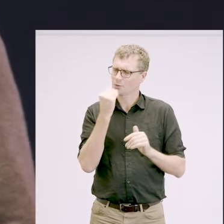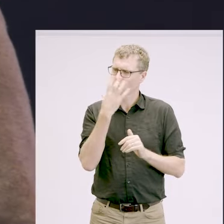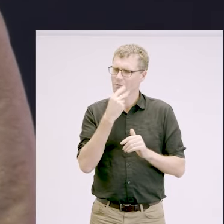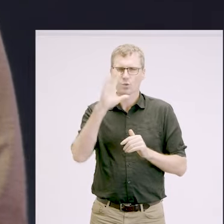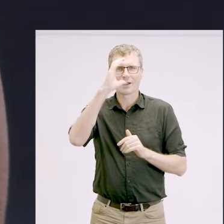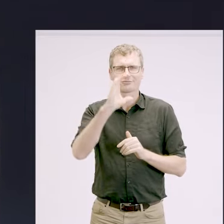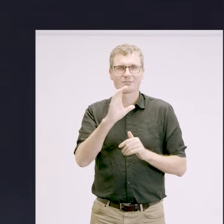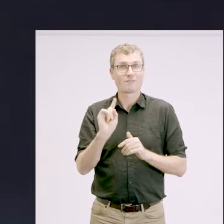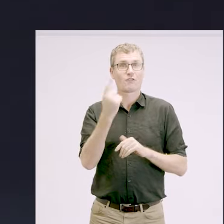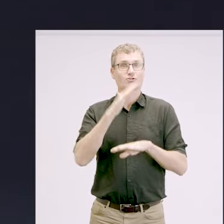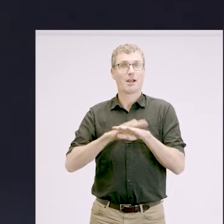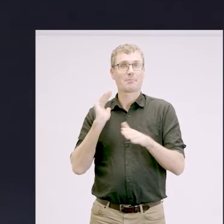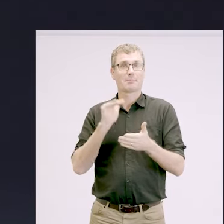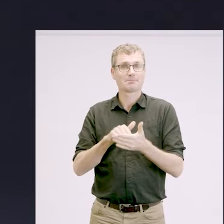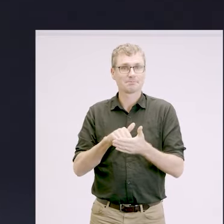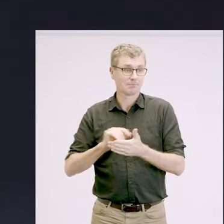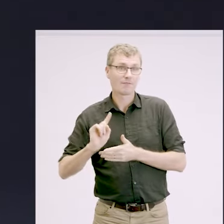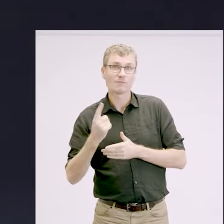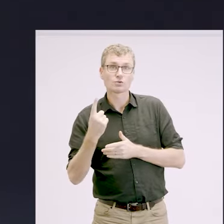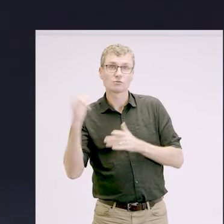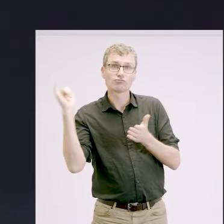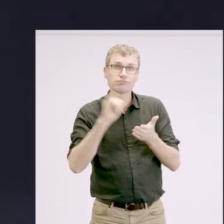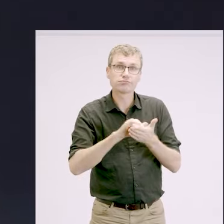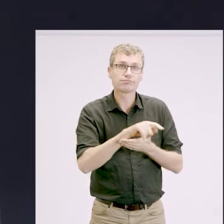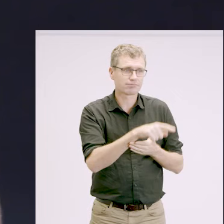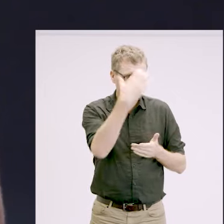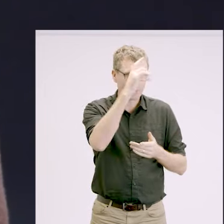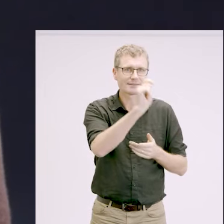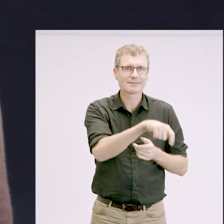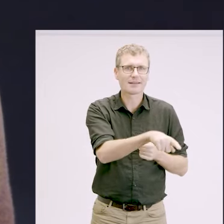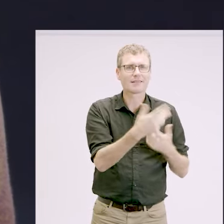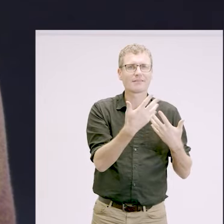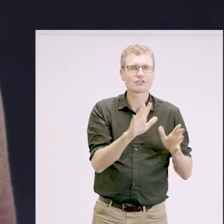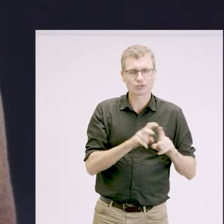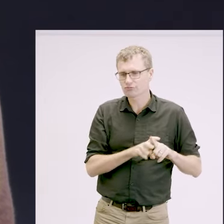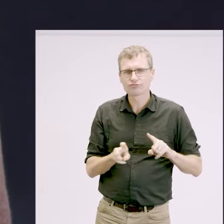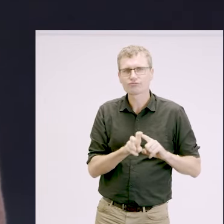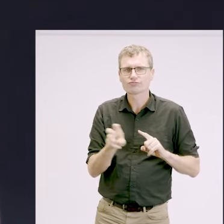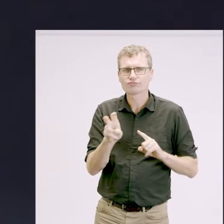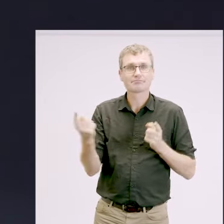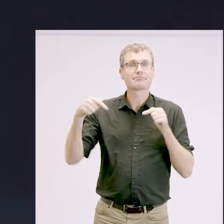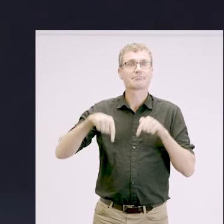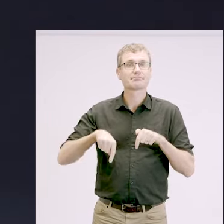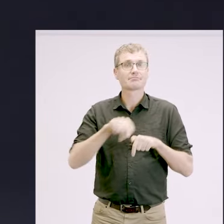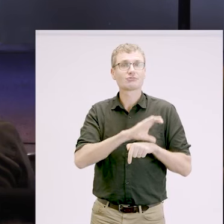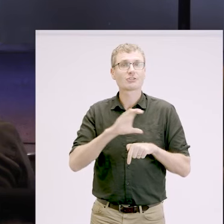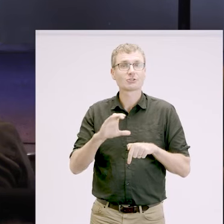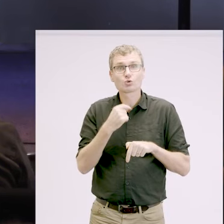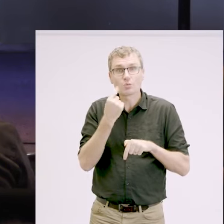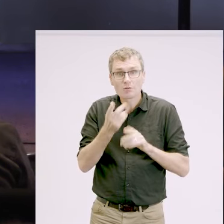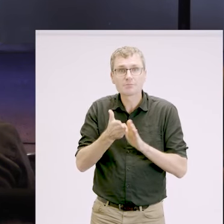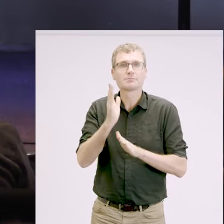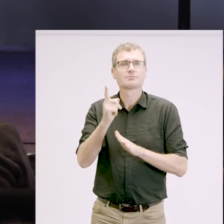be in your beautiful country. I've never been to New Zealand before. We started out in Queenstown and worked our way